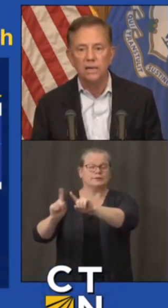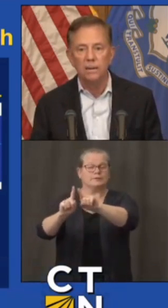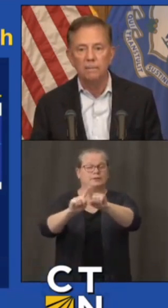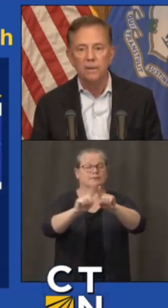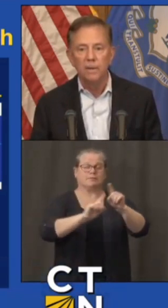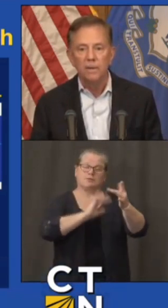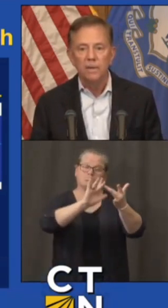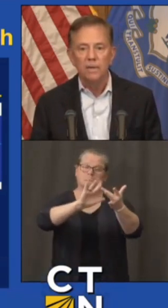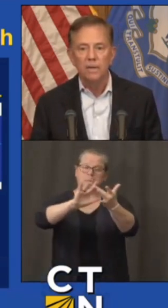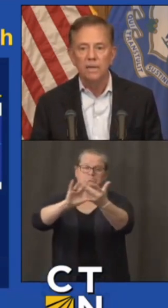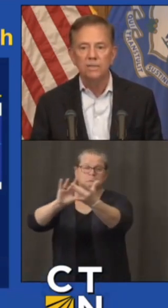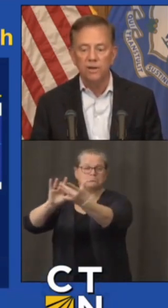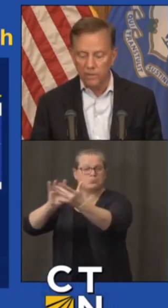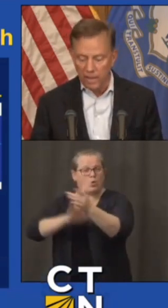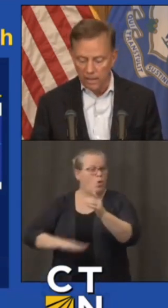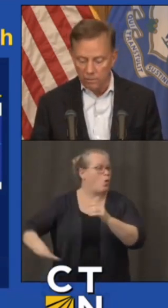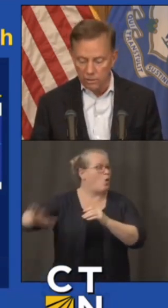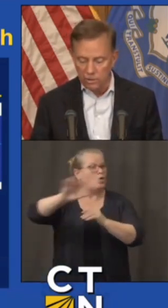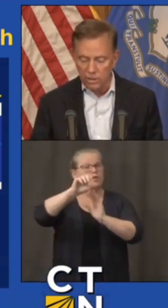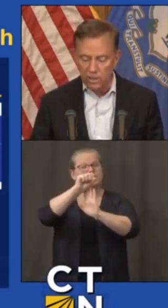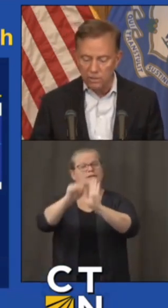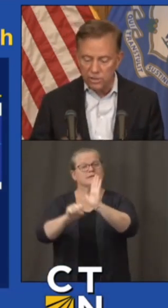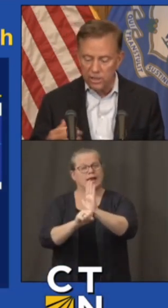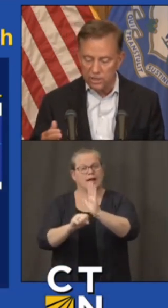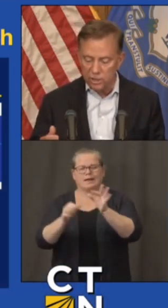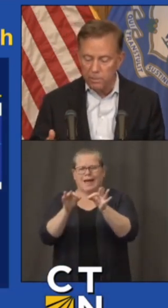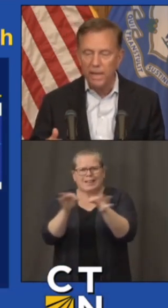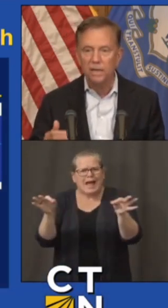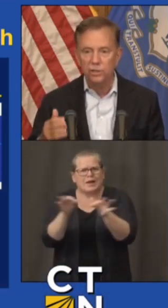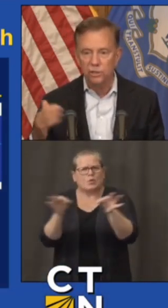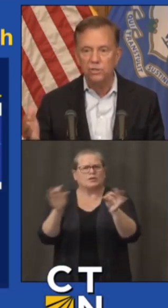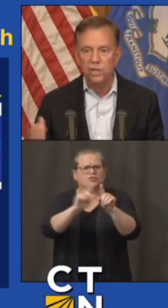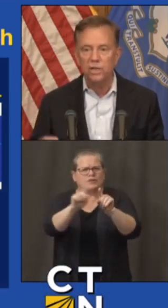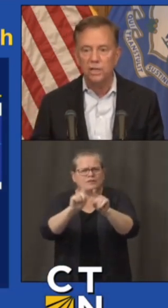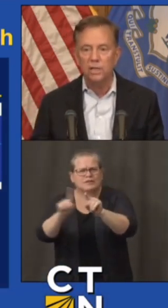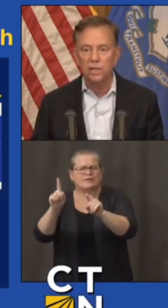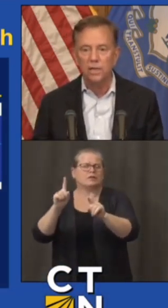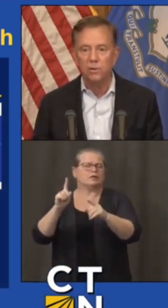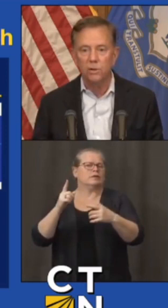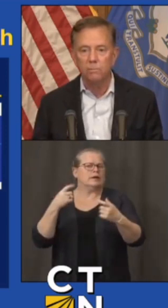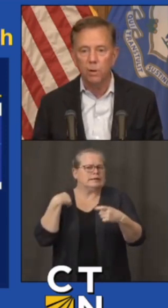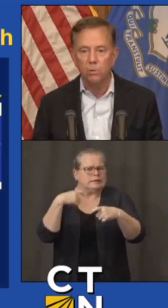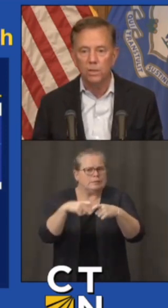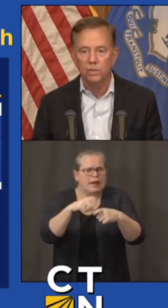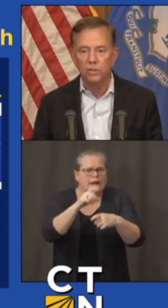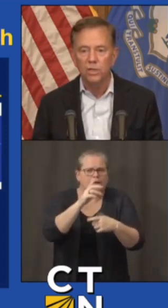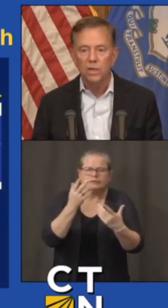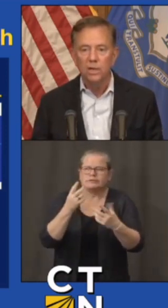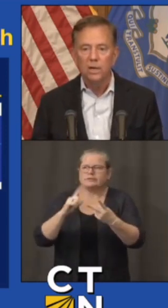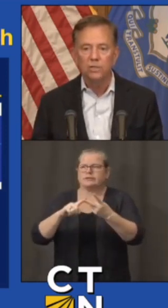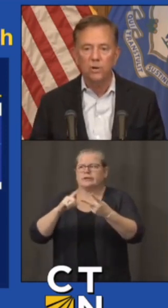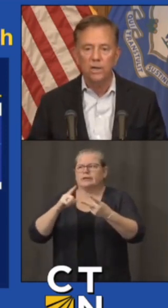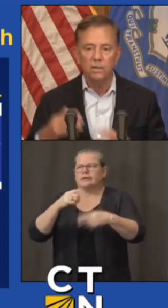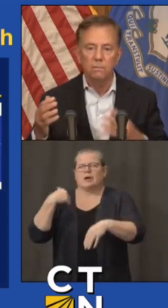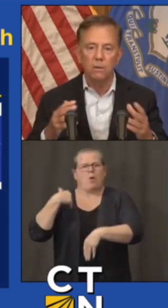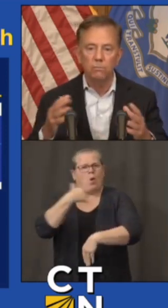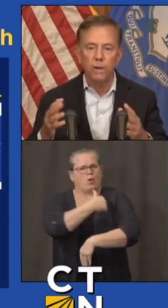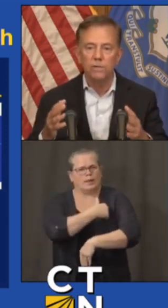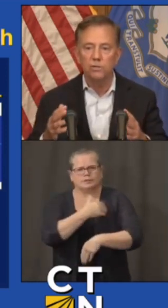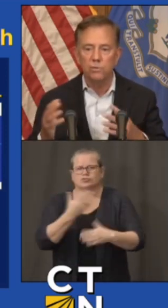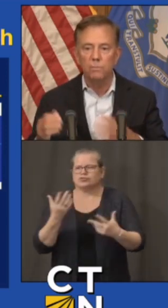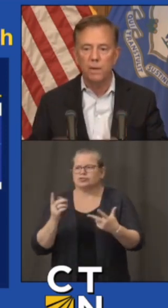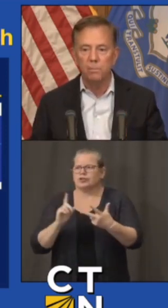state. In different languages. You see it in Spanish, you see it in, hear it in Polish, trying